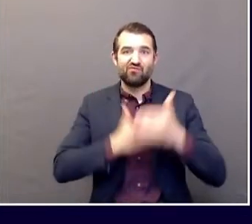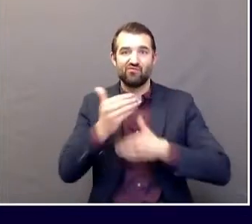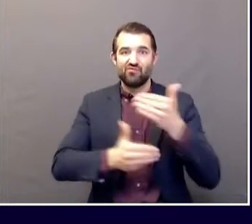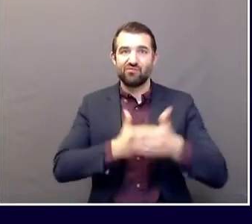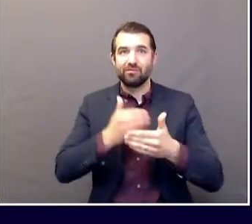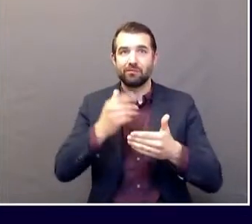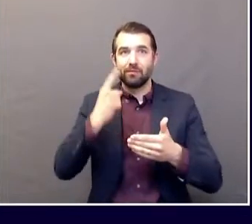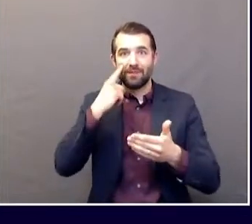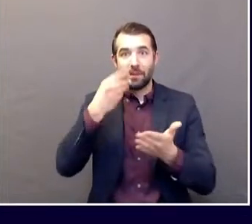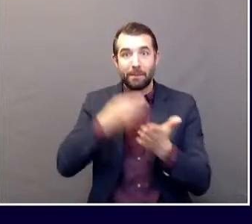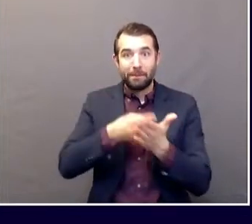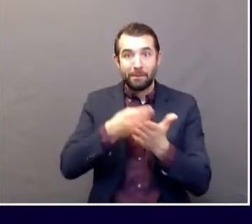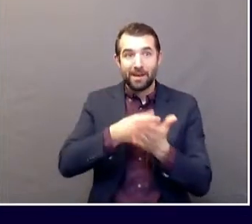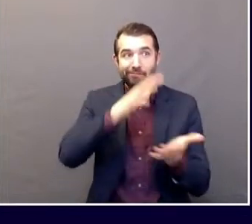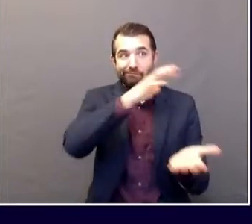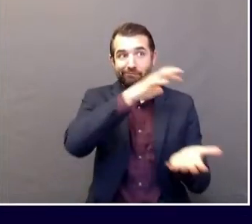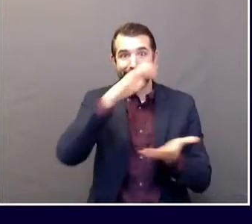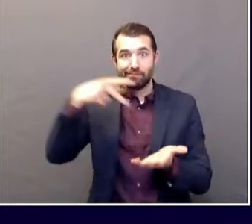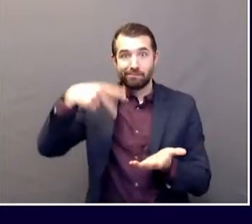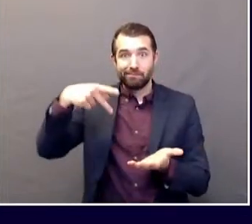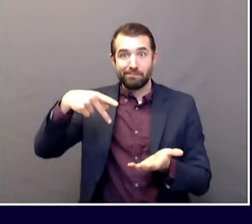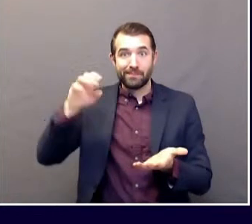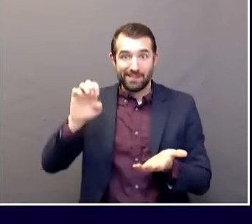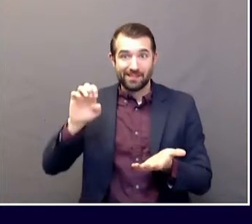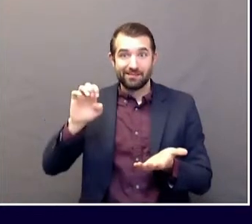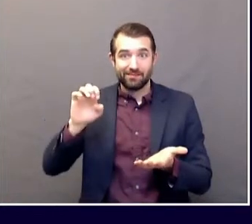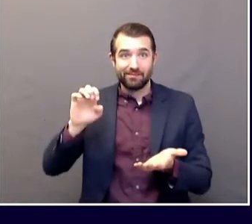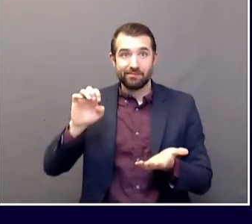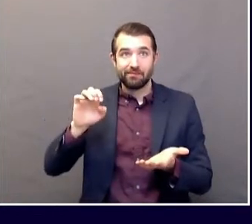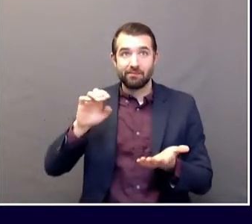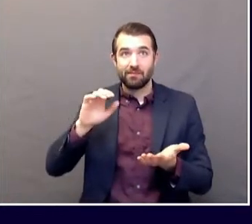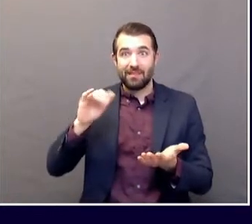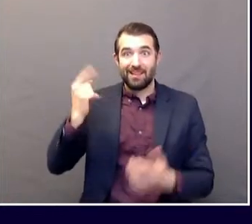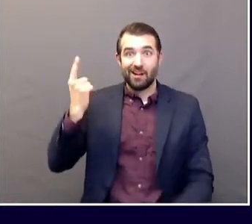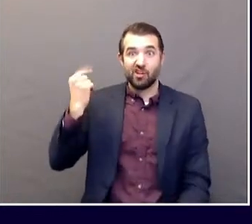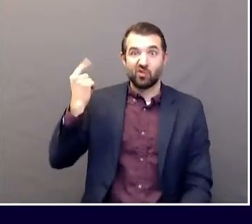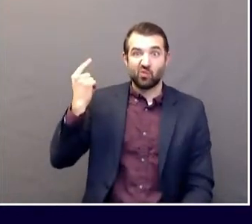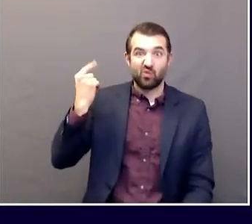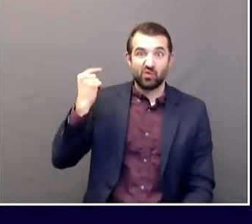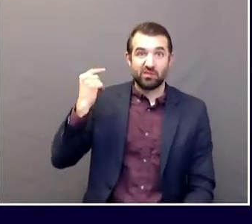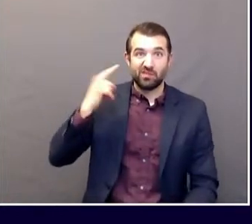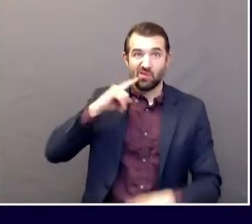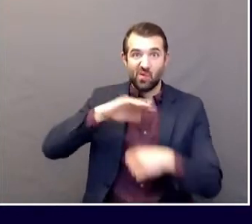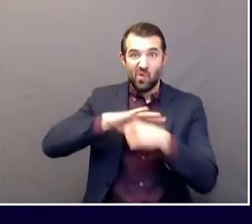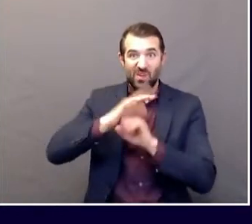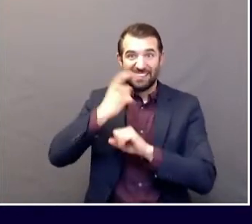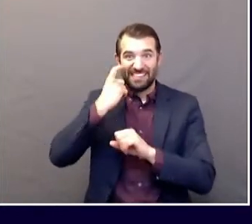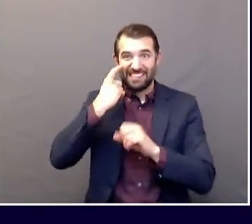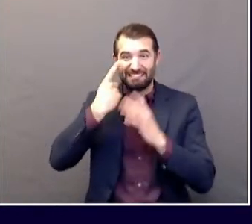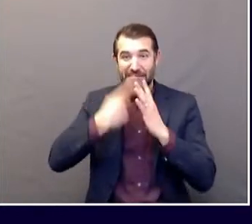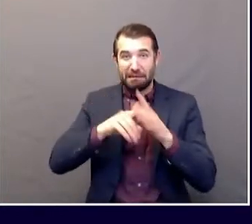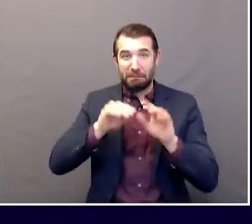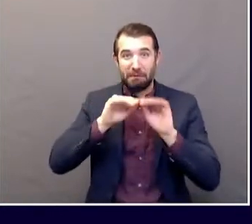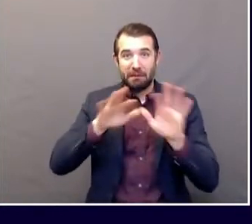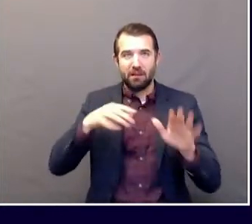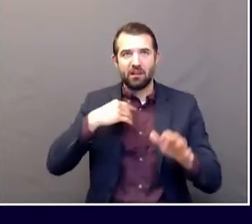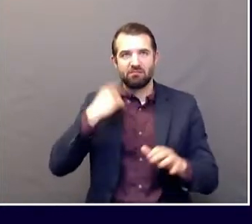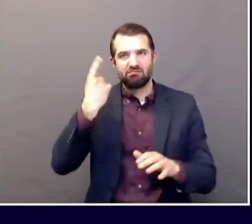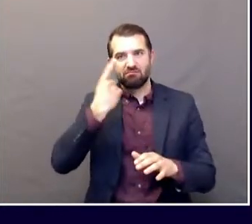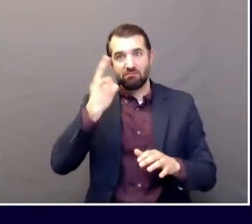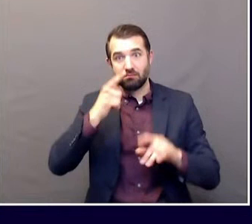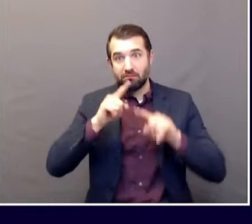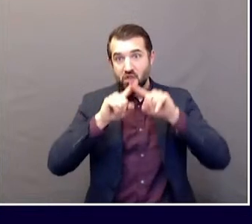Early on in the pandemic, when we realized that we were going to have to go it alone to some extent and make sure that we were securing our